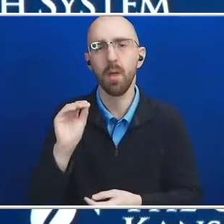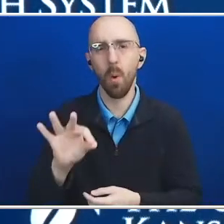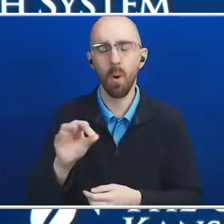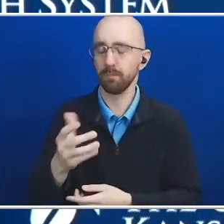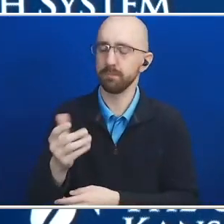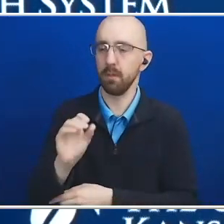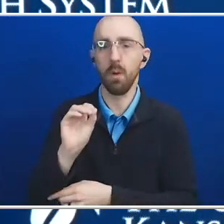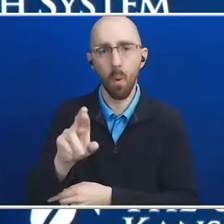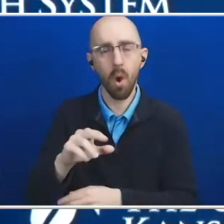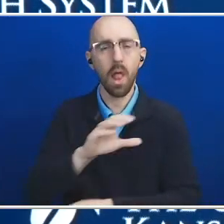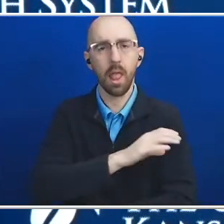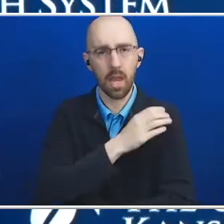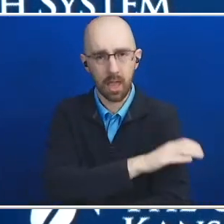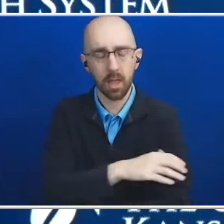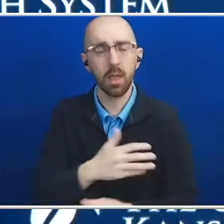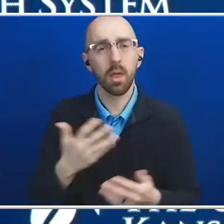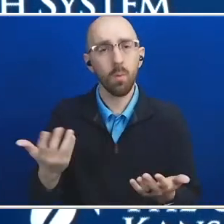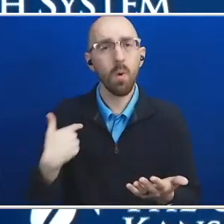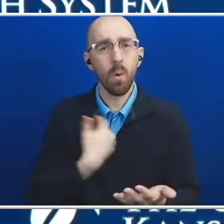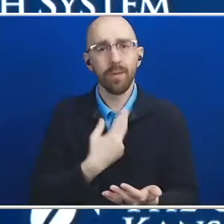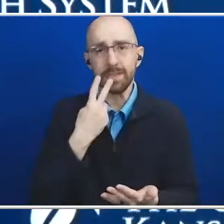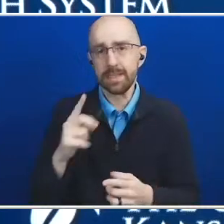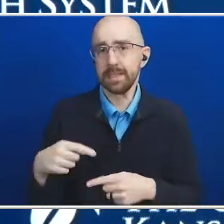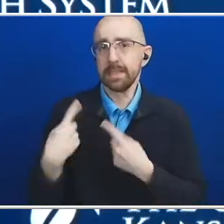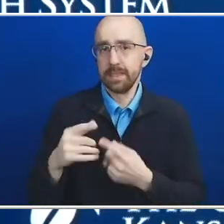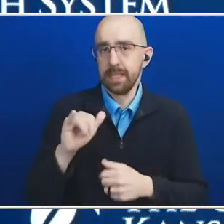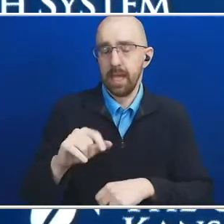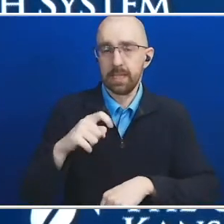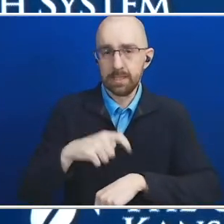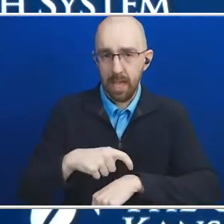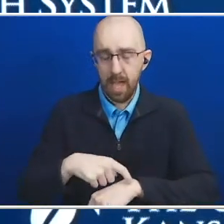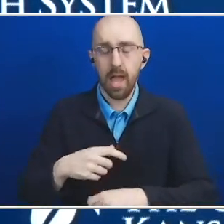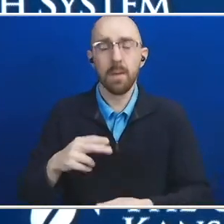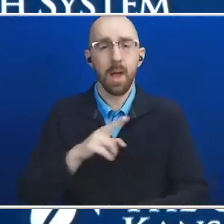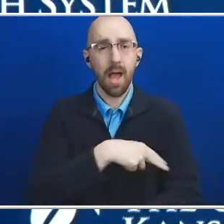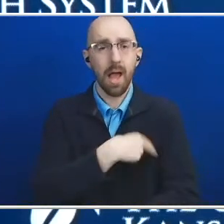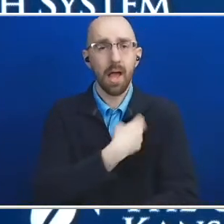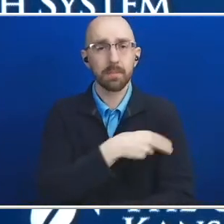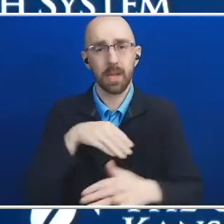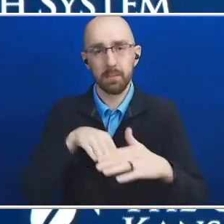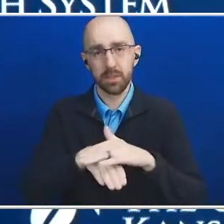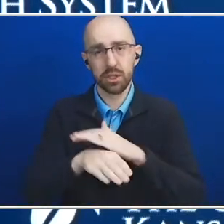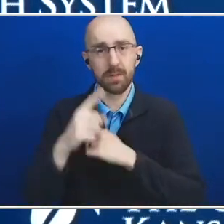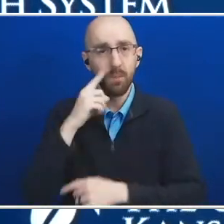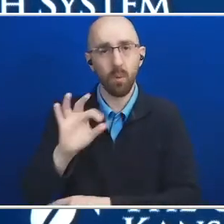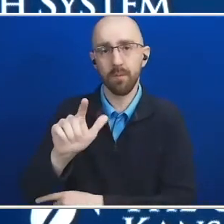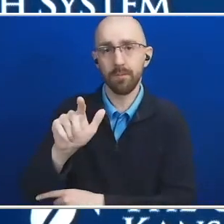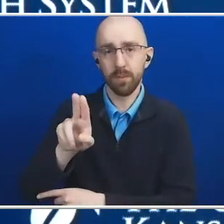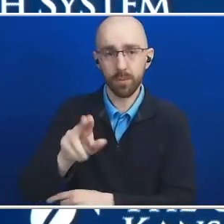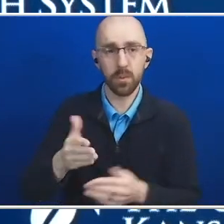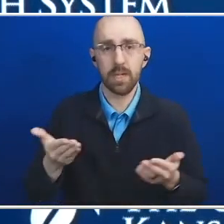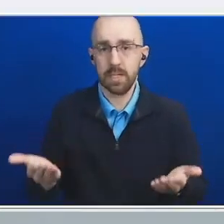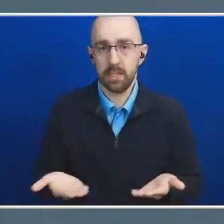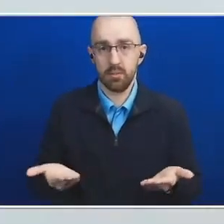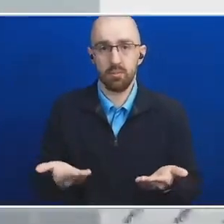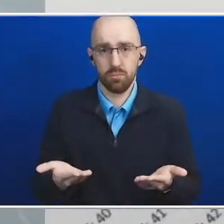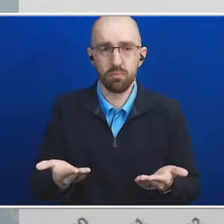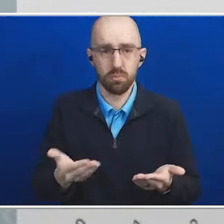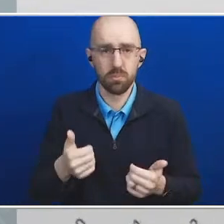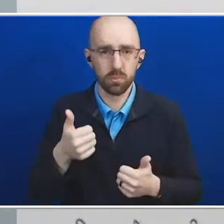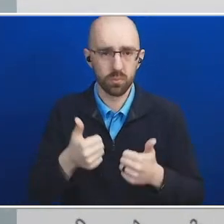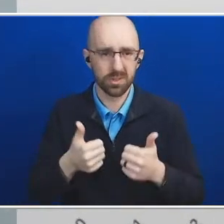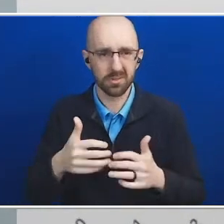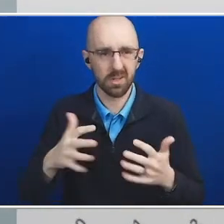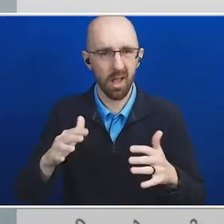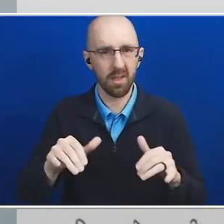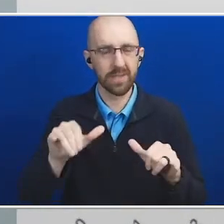what we have seen since that time is that our hospital admissions for influenza here, which is kind of consistent with what we have